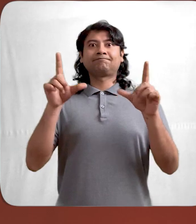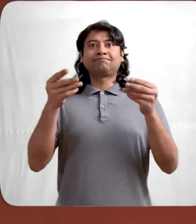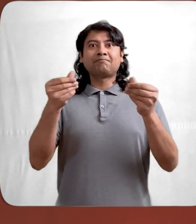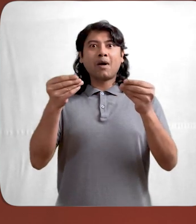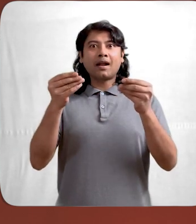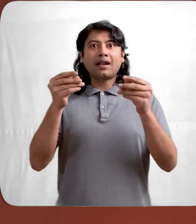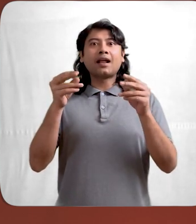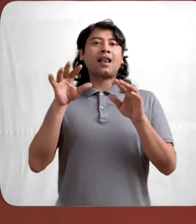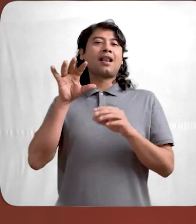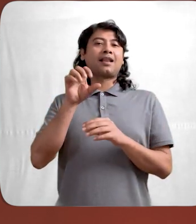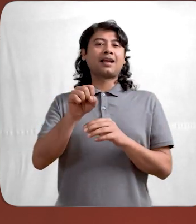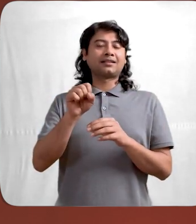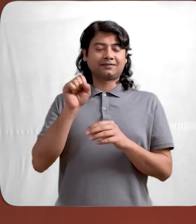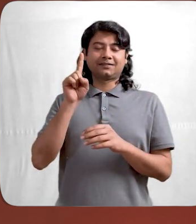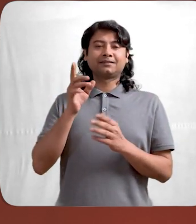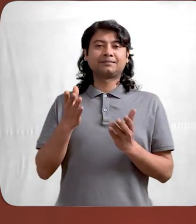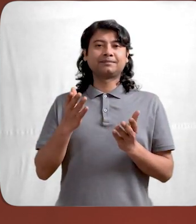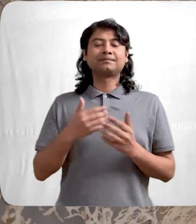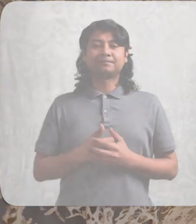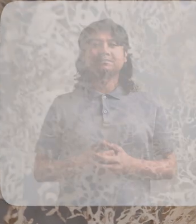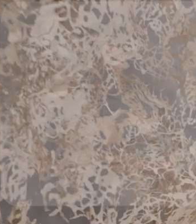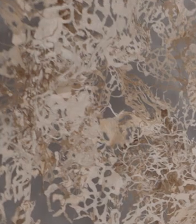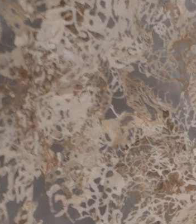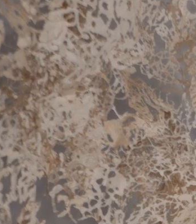aspect that they will be responding to.